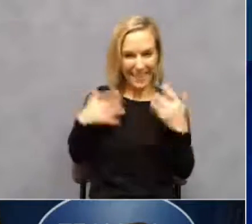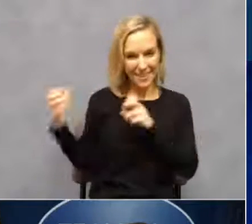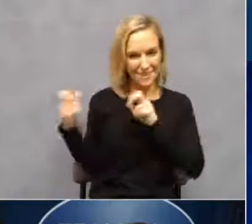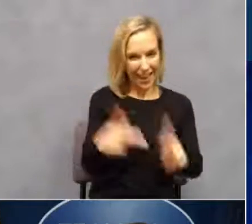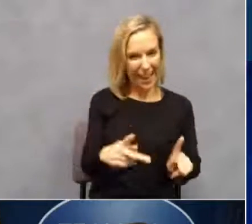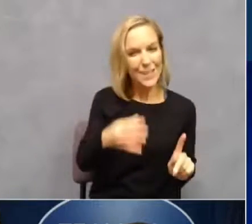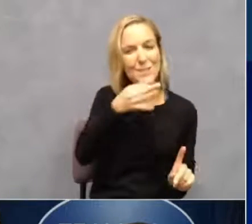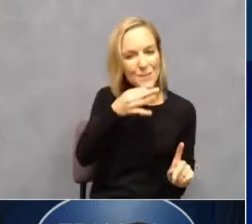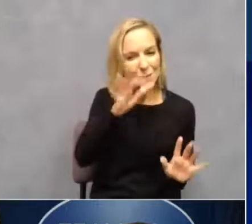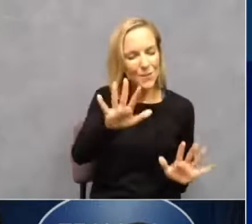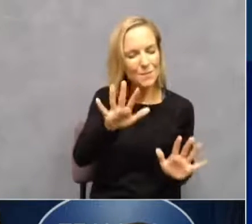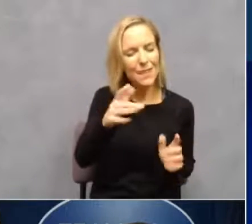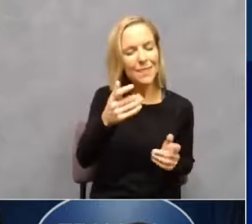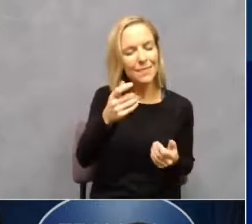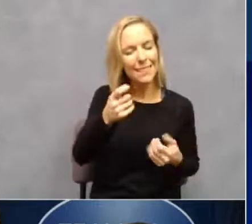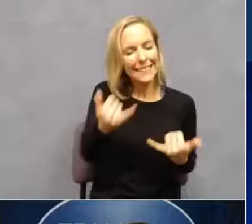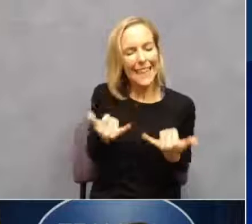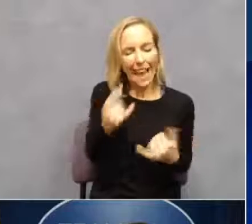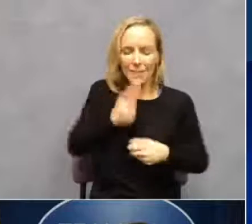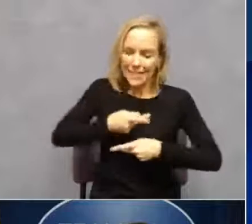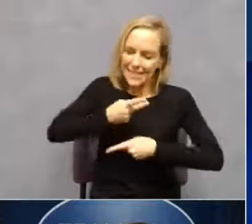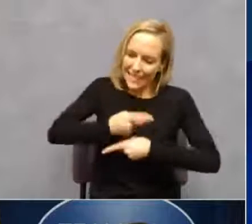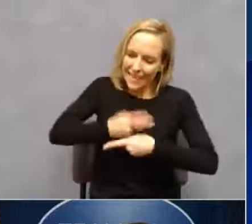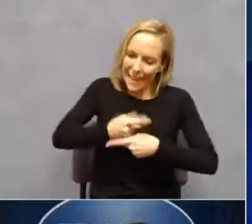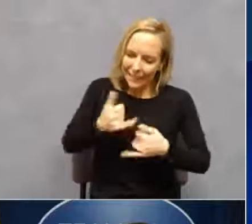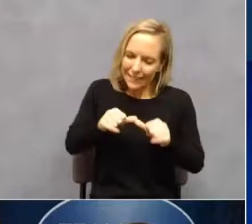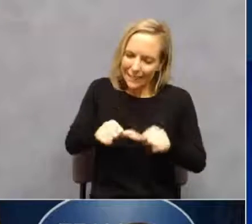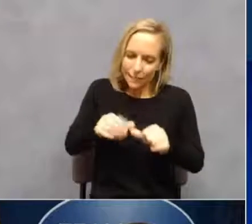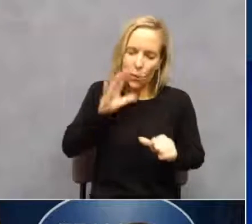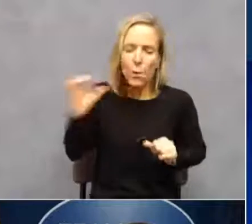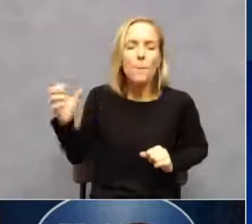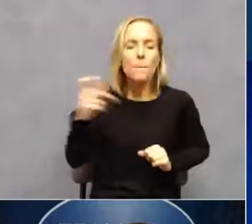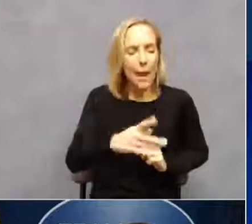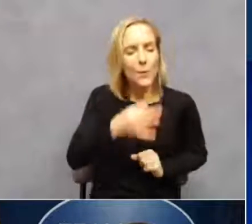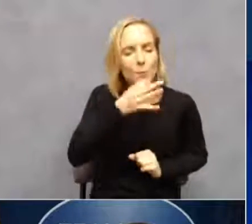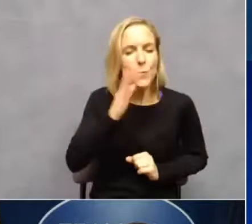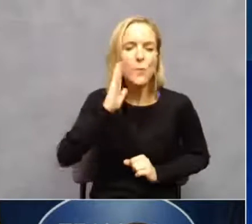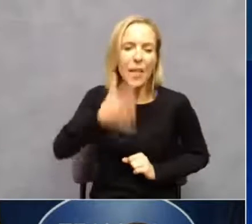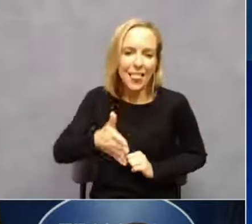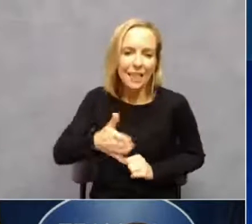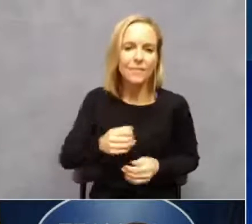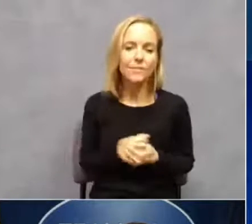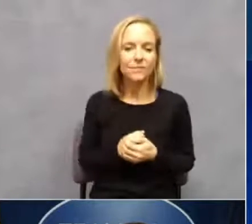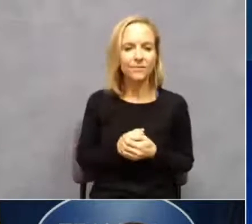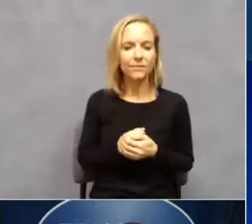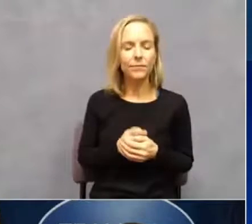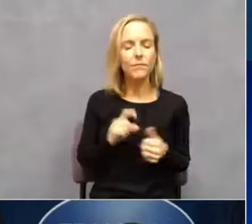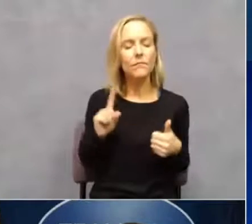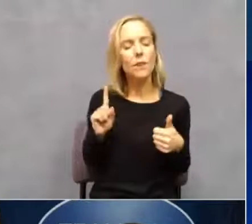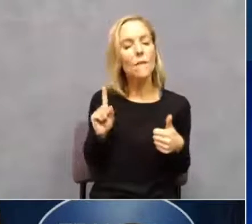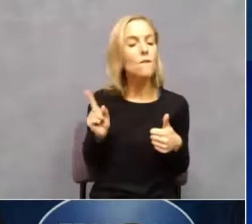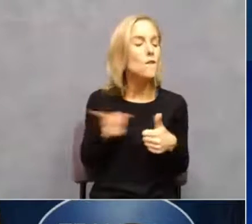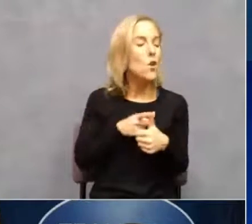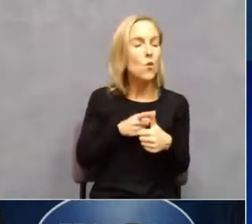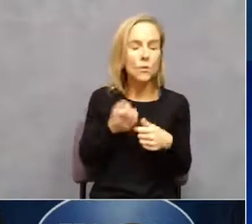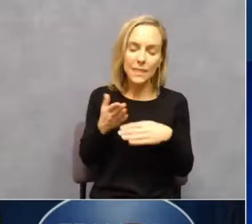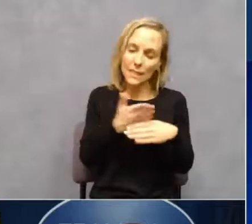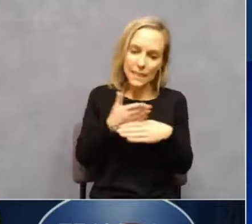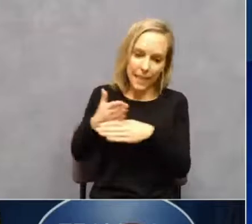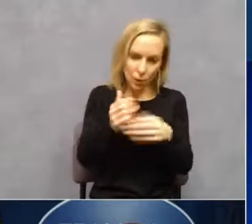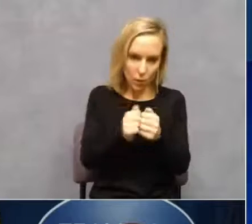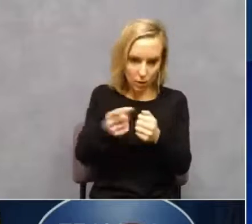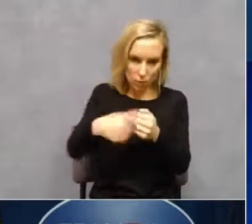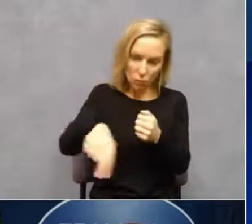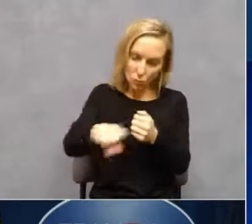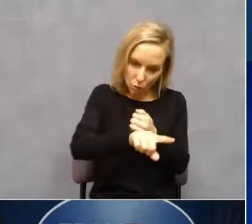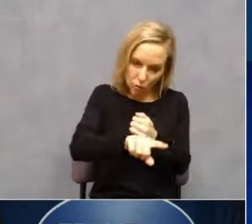little more self-care, but I will be back. The first thing that I really wanted to share with you all, though,